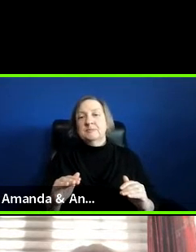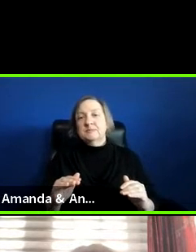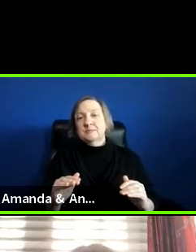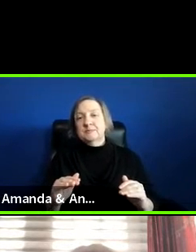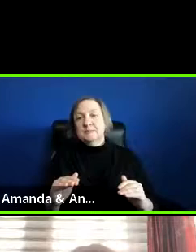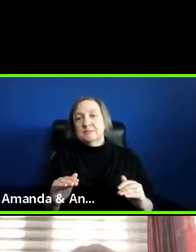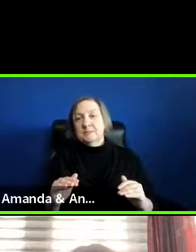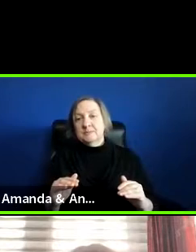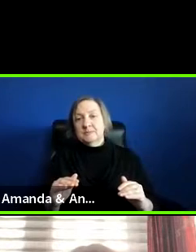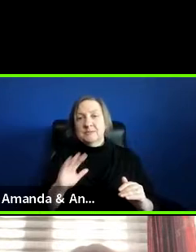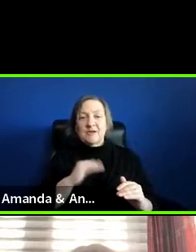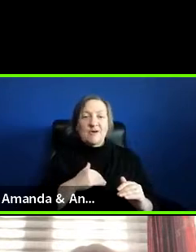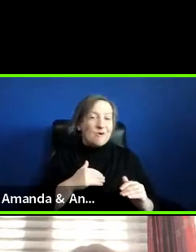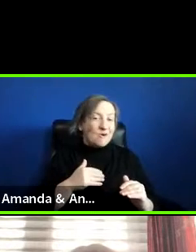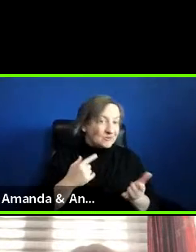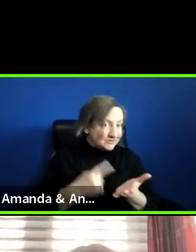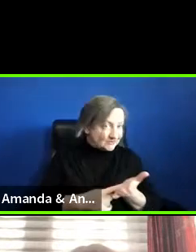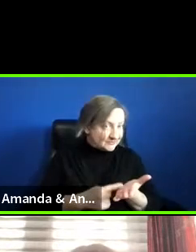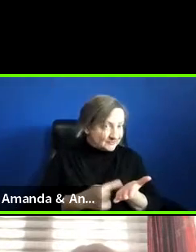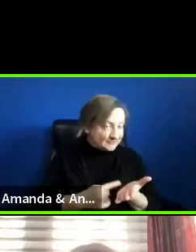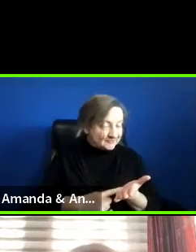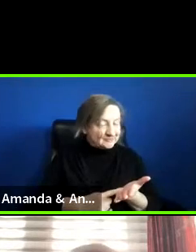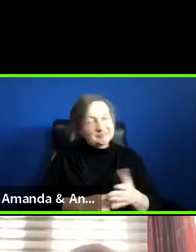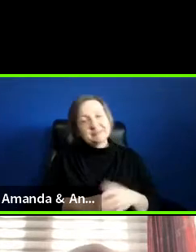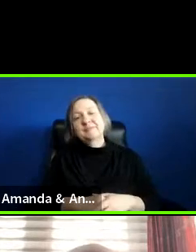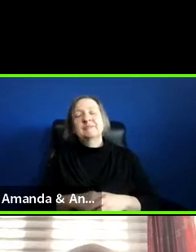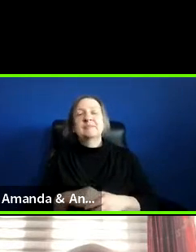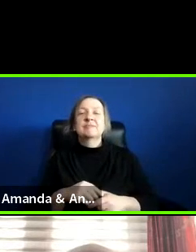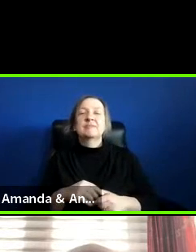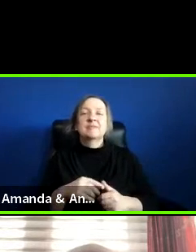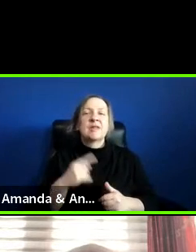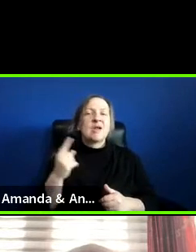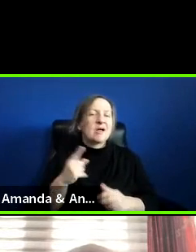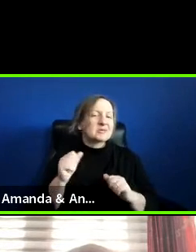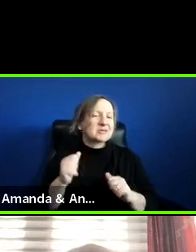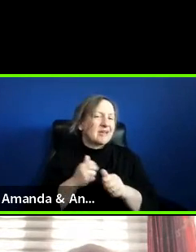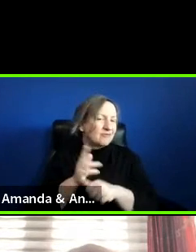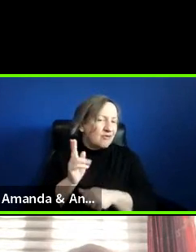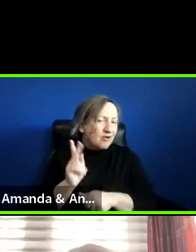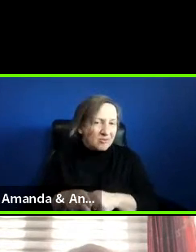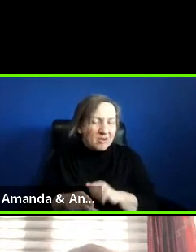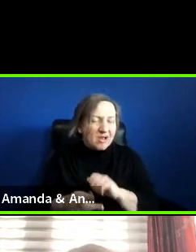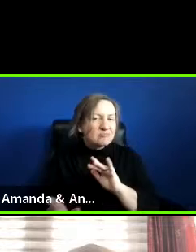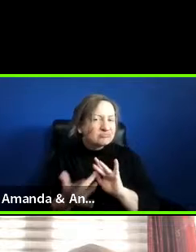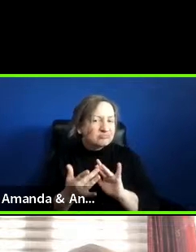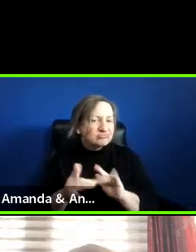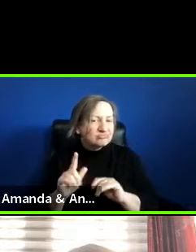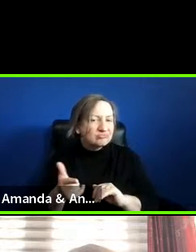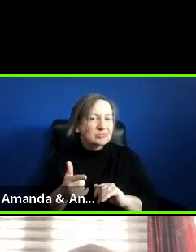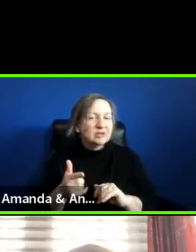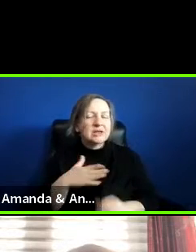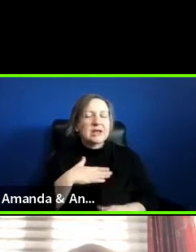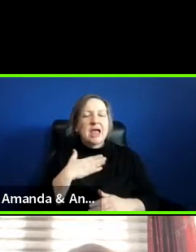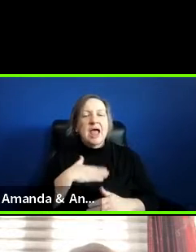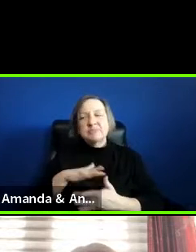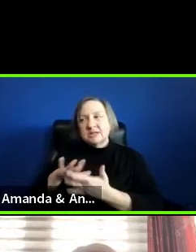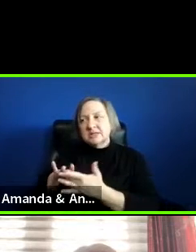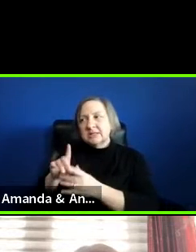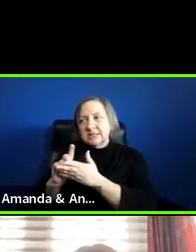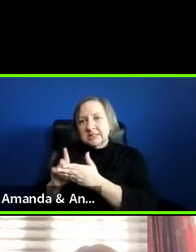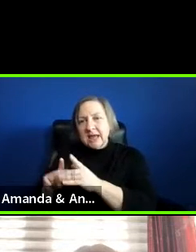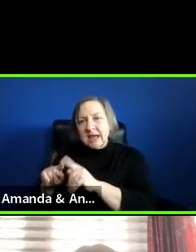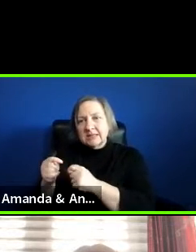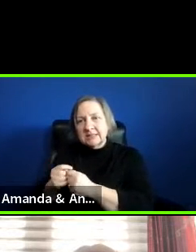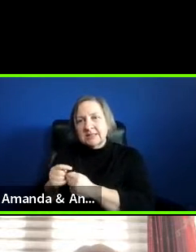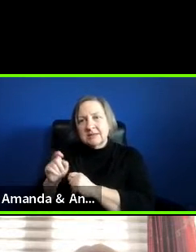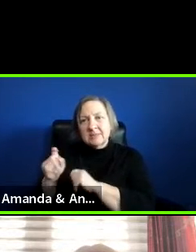of our conversation, please feel free to always follow up. We're happy to reach out to the design team and get some answers